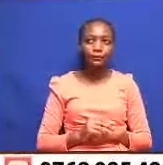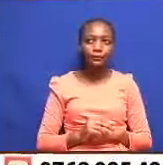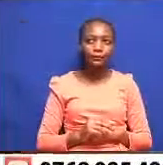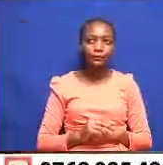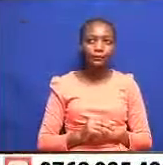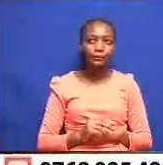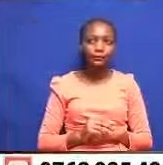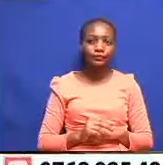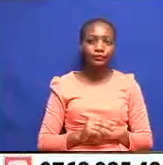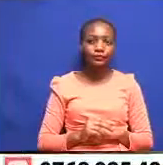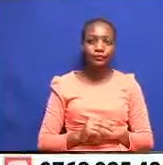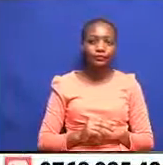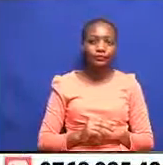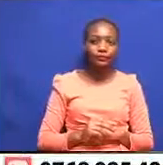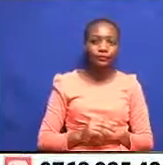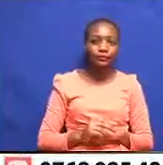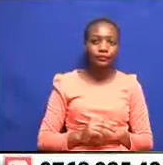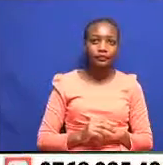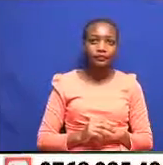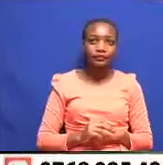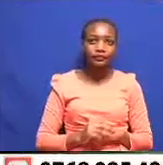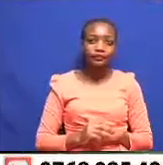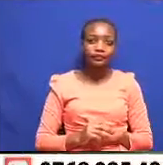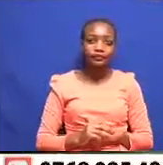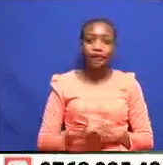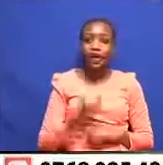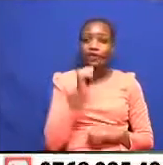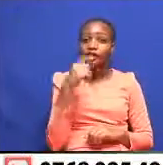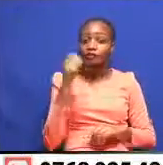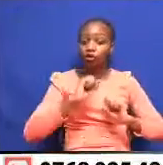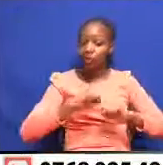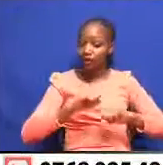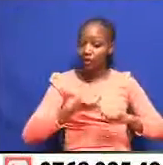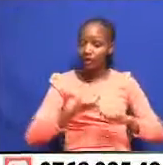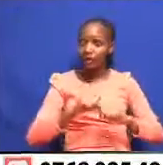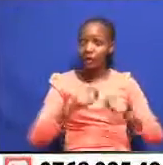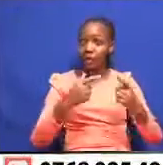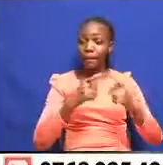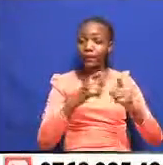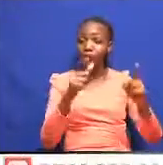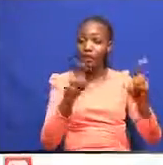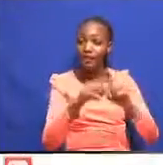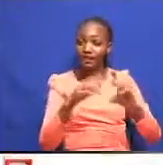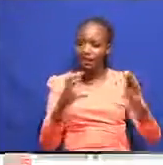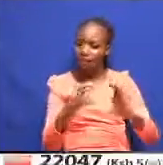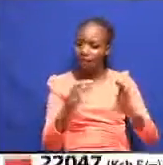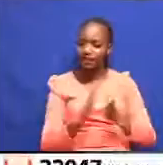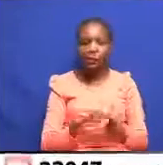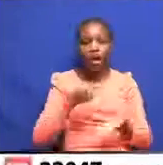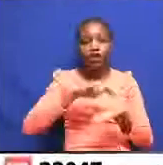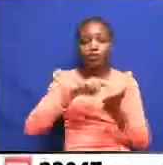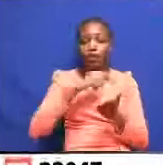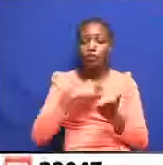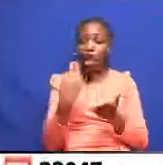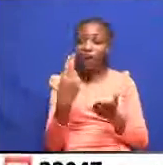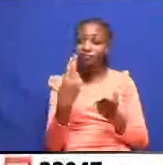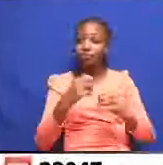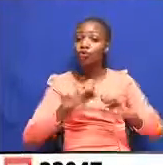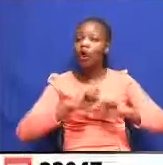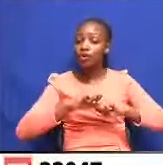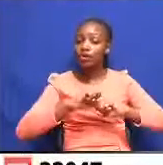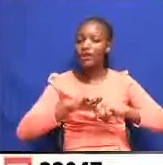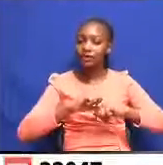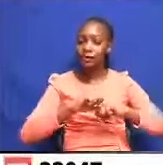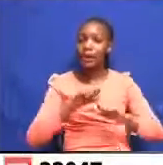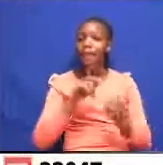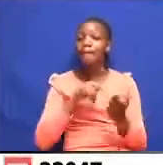malice. Contract. So it is not one contract for 27 Even million. To the same company, Chair. Okay. So there are two contracts